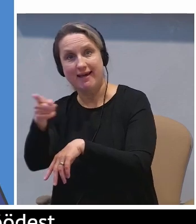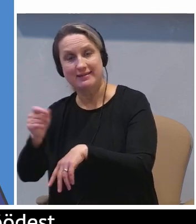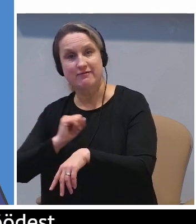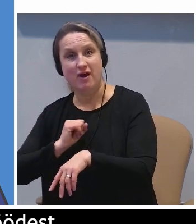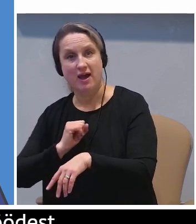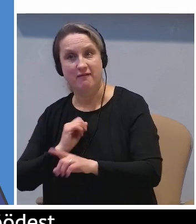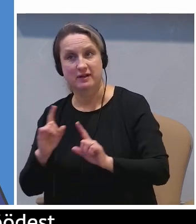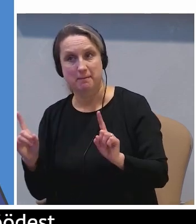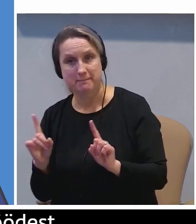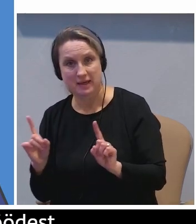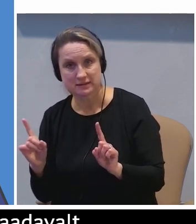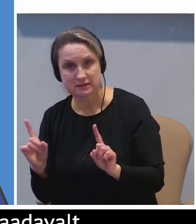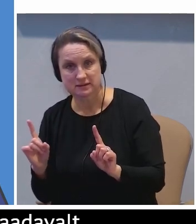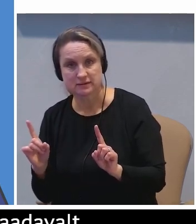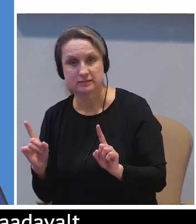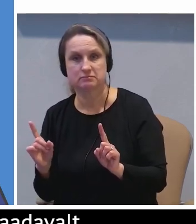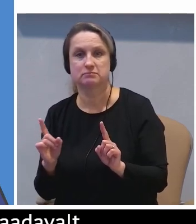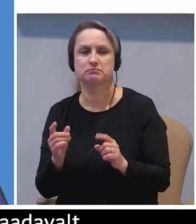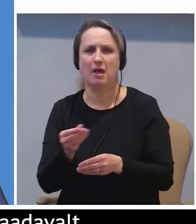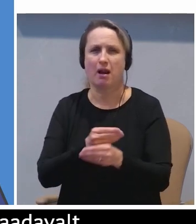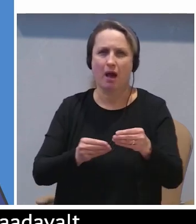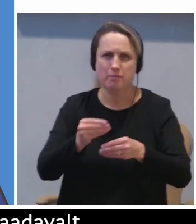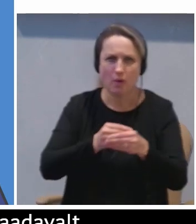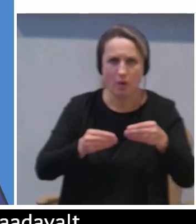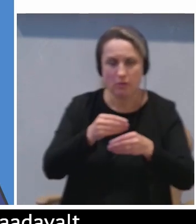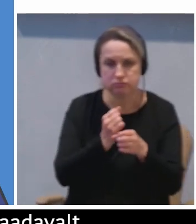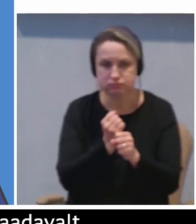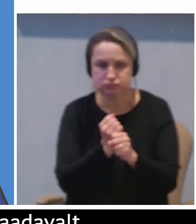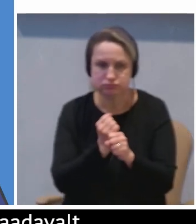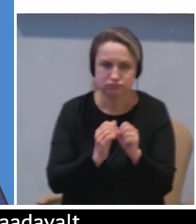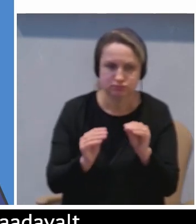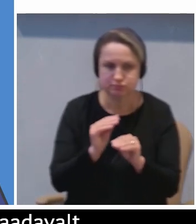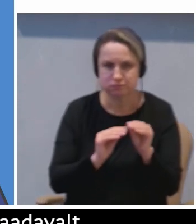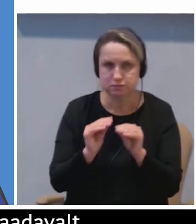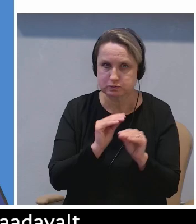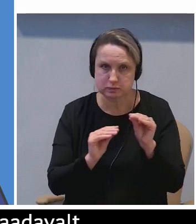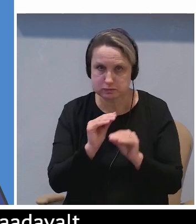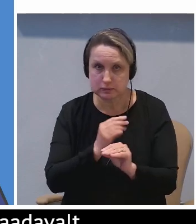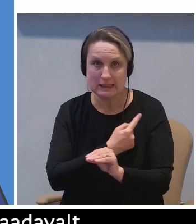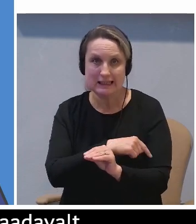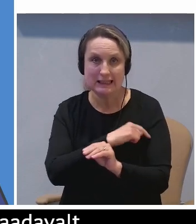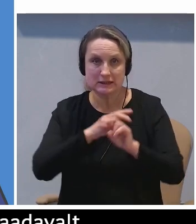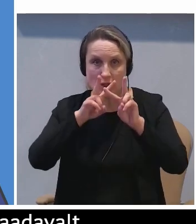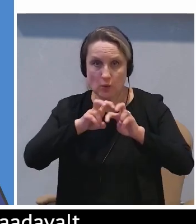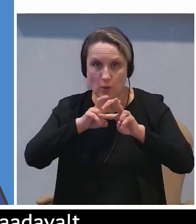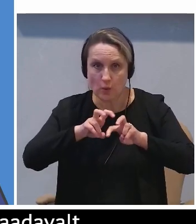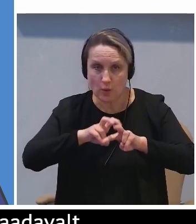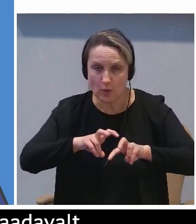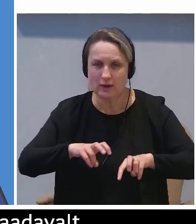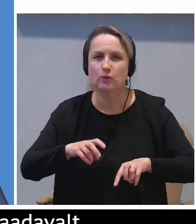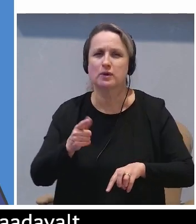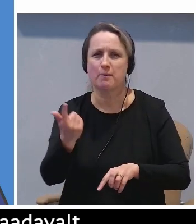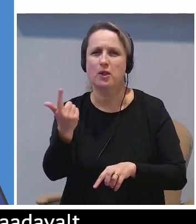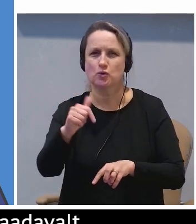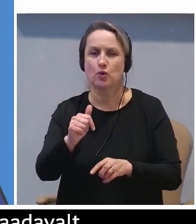labs. Then we have some ning clinical töötame trials, and I'm going to laborites. talk about some of our Viime trials läbi in Manchester, kliinilisi where uuringuid we ja ma bring kids tutvustan from teile over ka the world, mõningaid